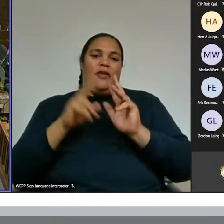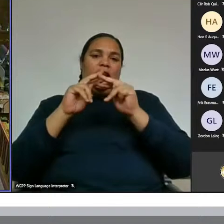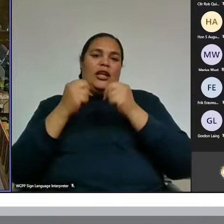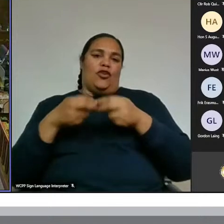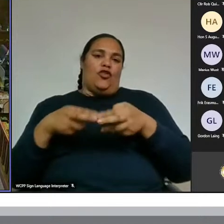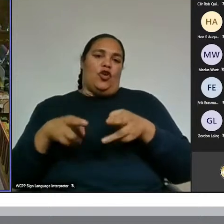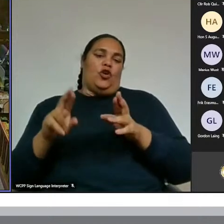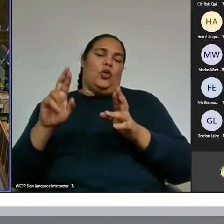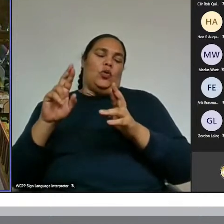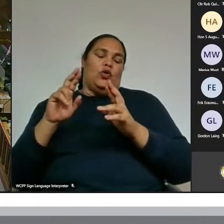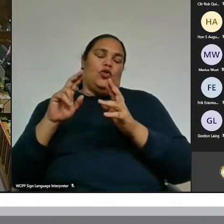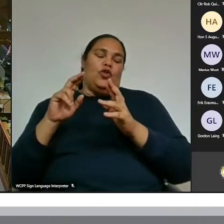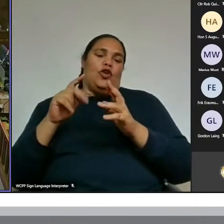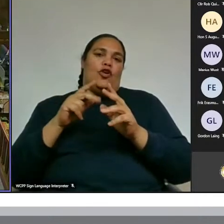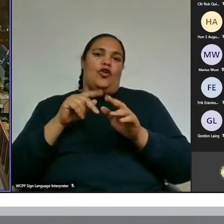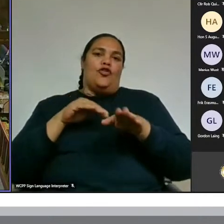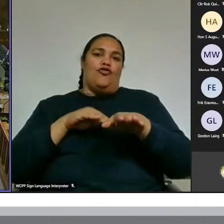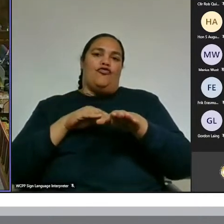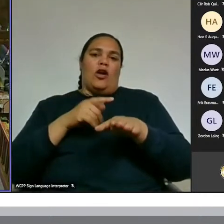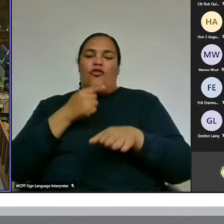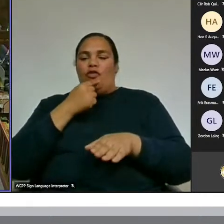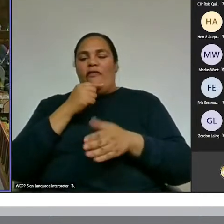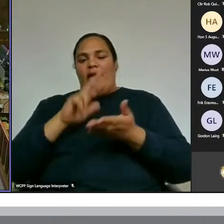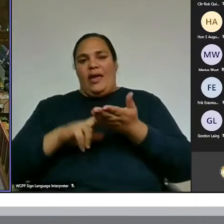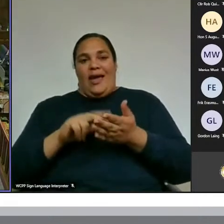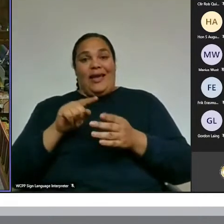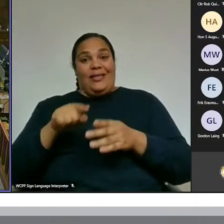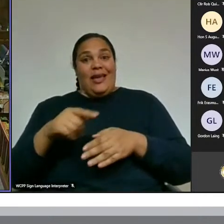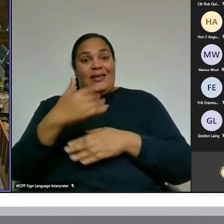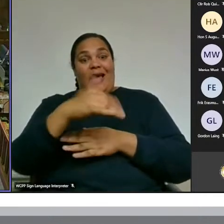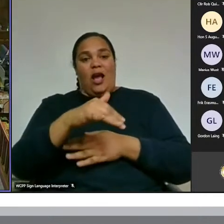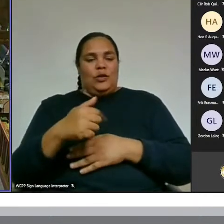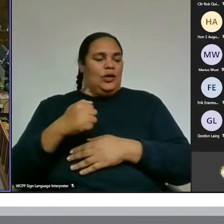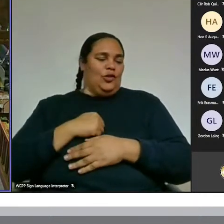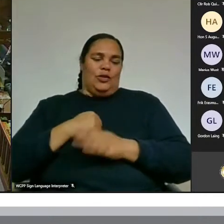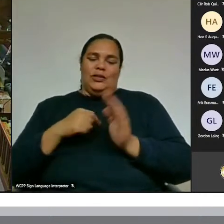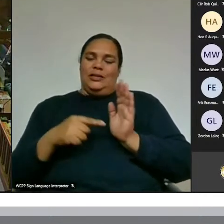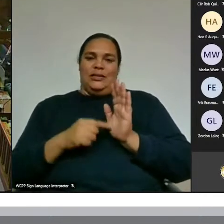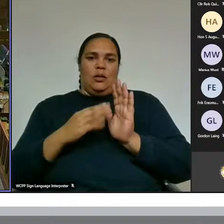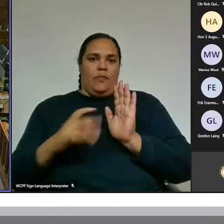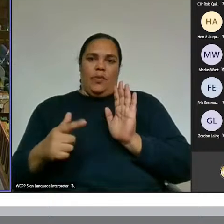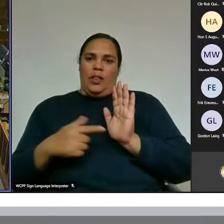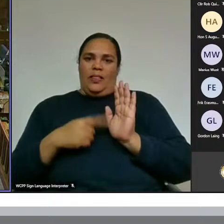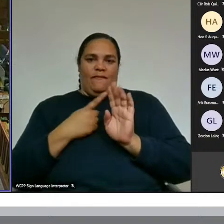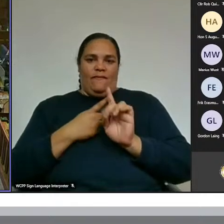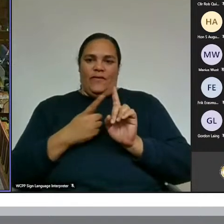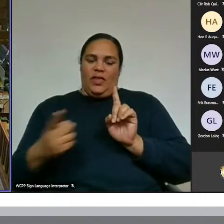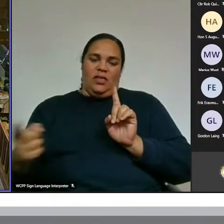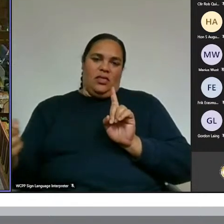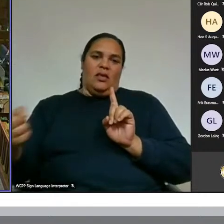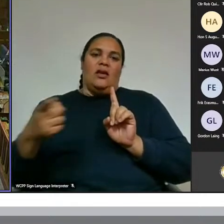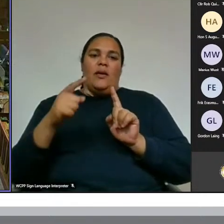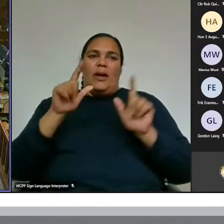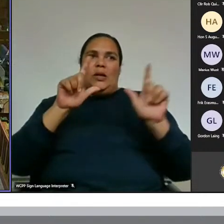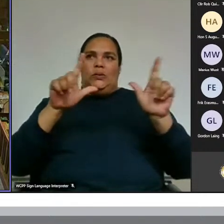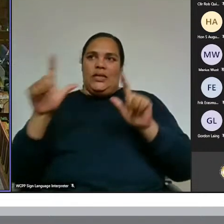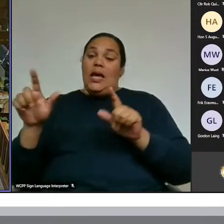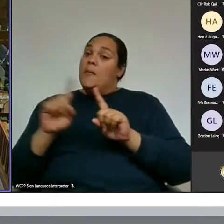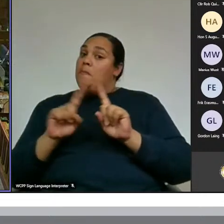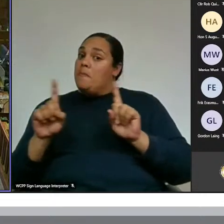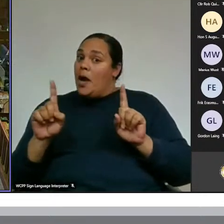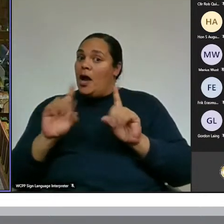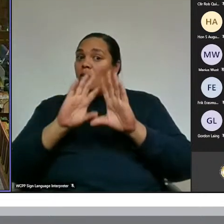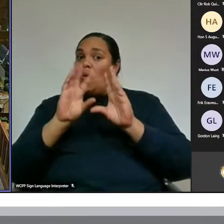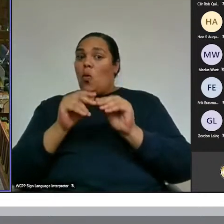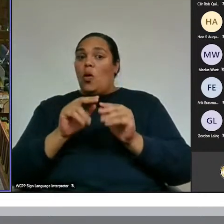Road Traffic Act. So that's also not outside this bill to regulate traffic signs, but all